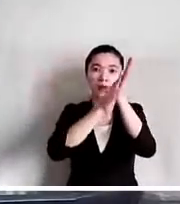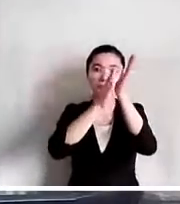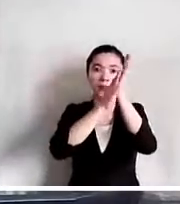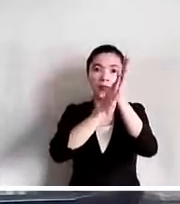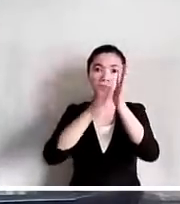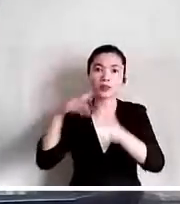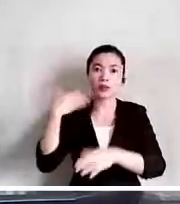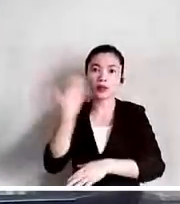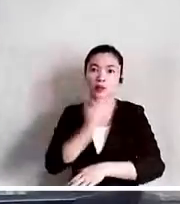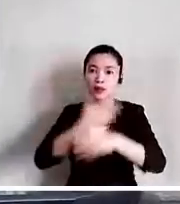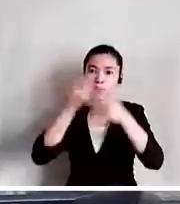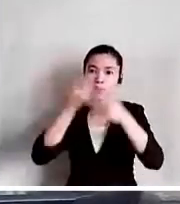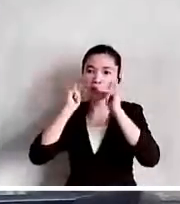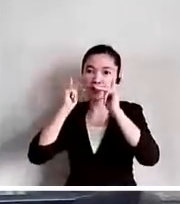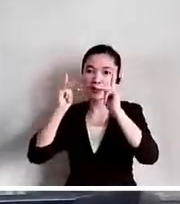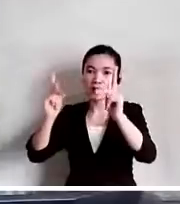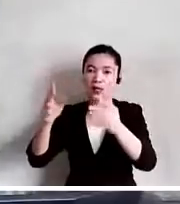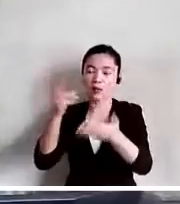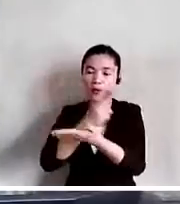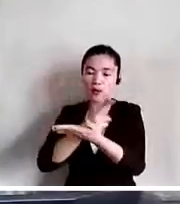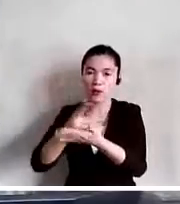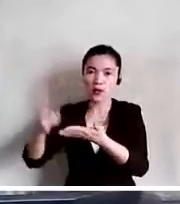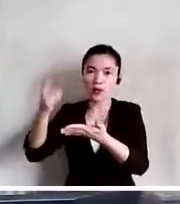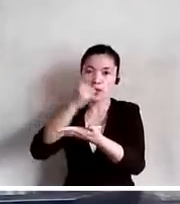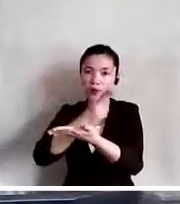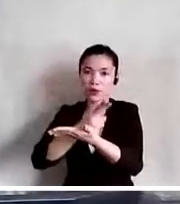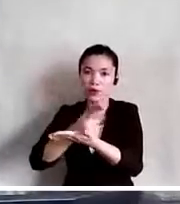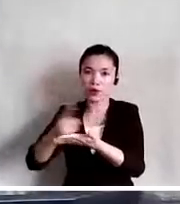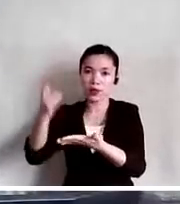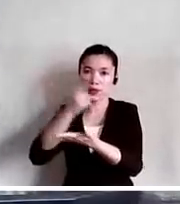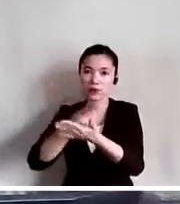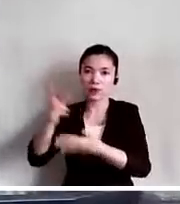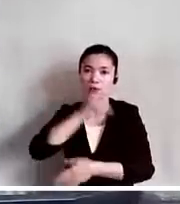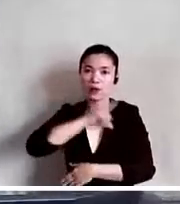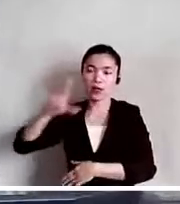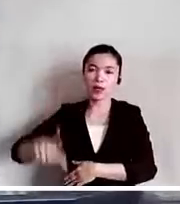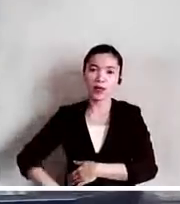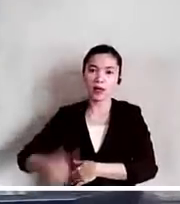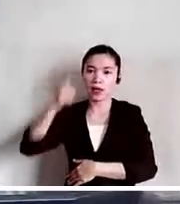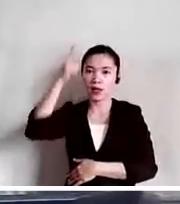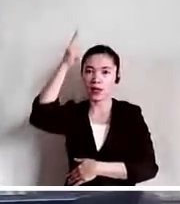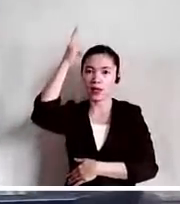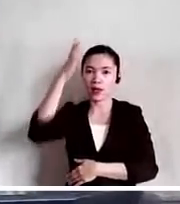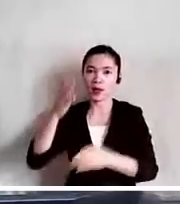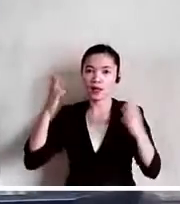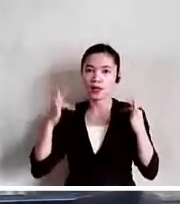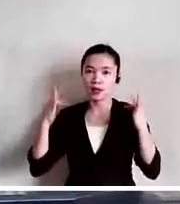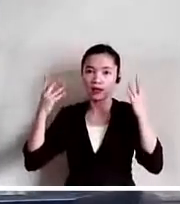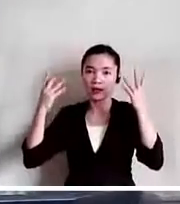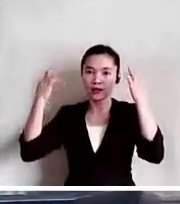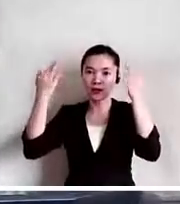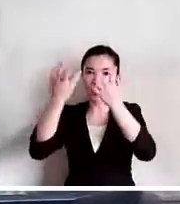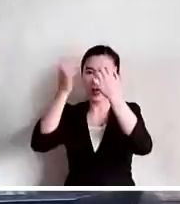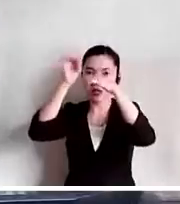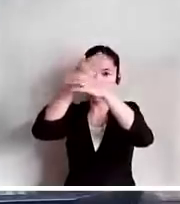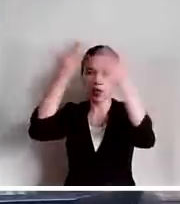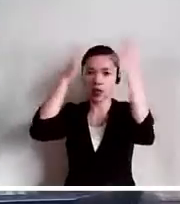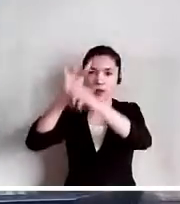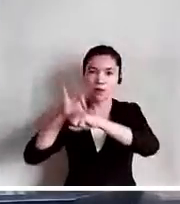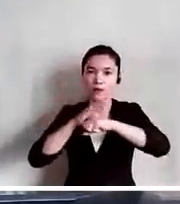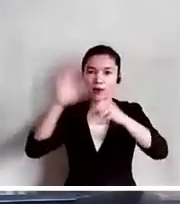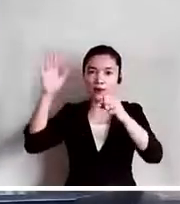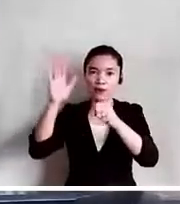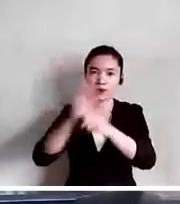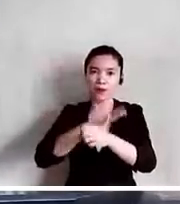acclaim. Holy, holy, holy Lord, God of hosts, heaven and earth are full of your